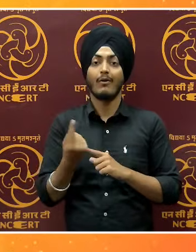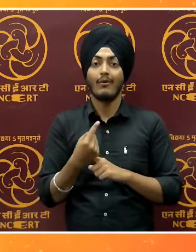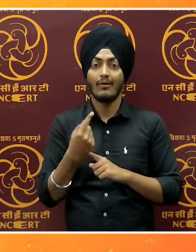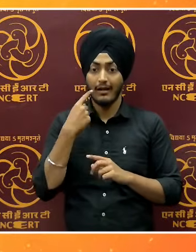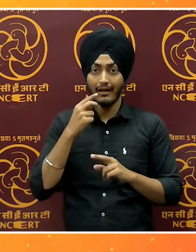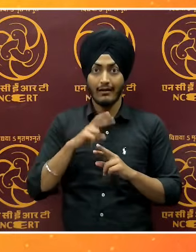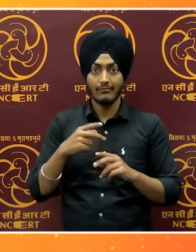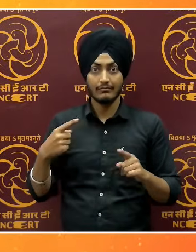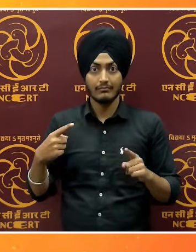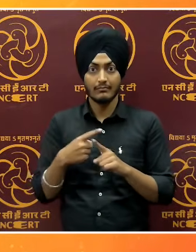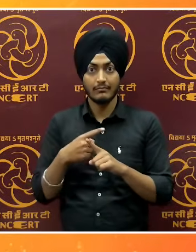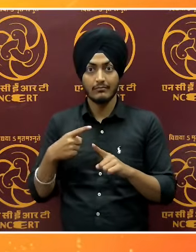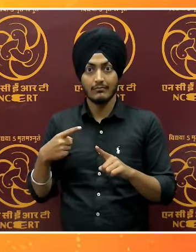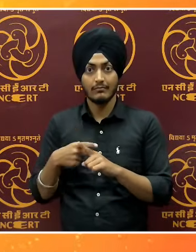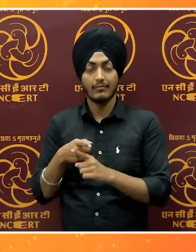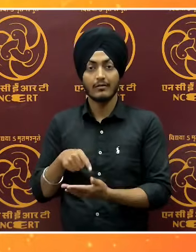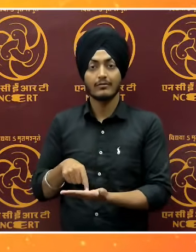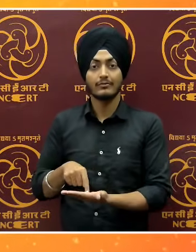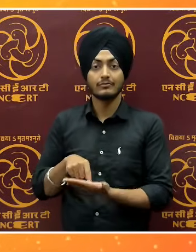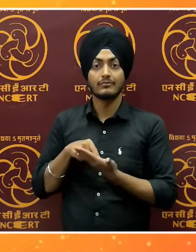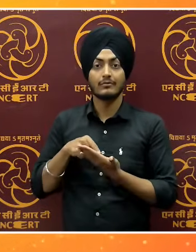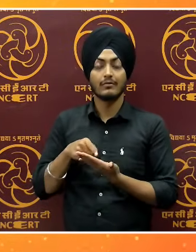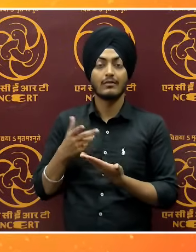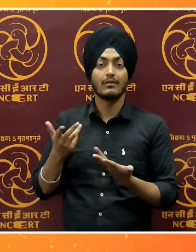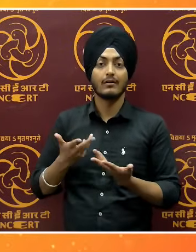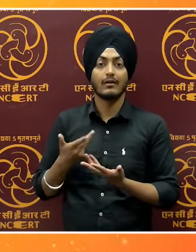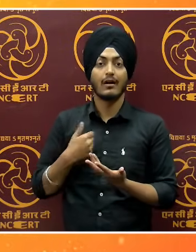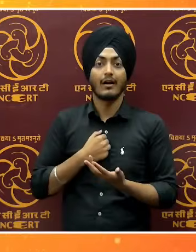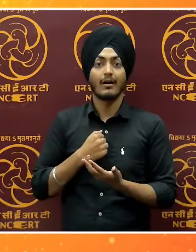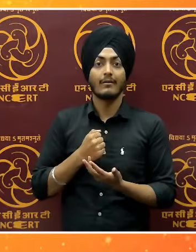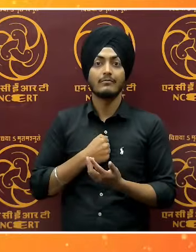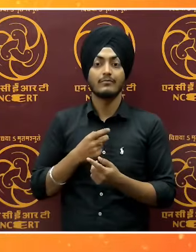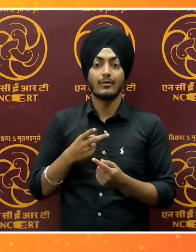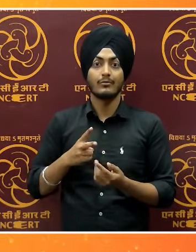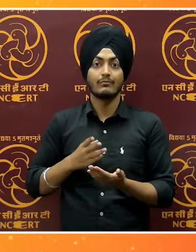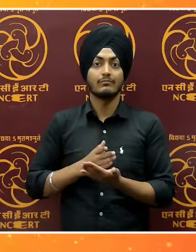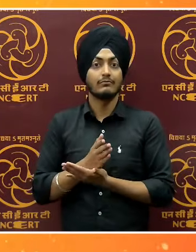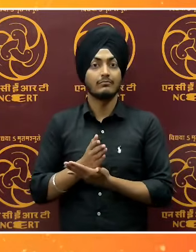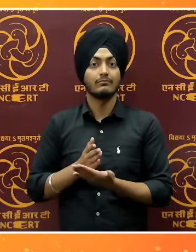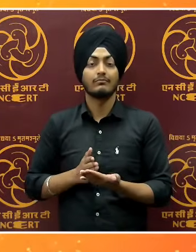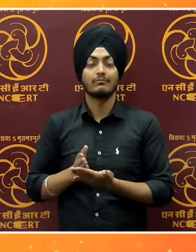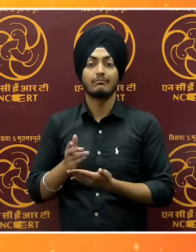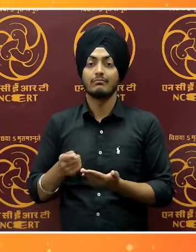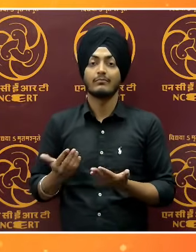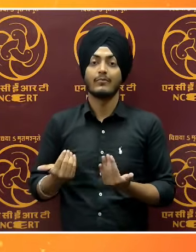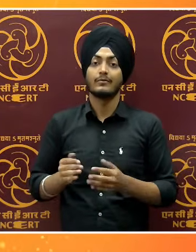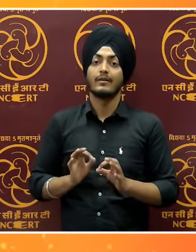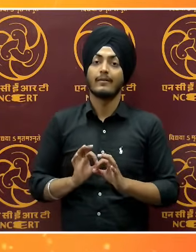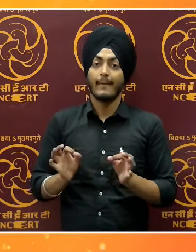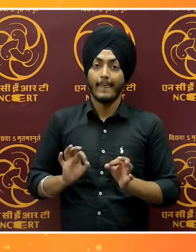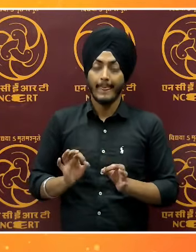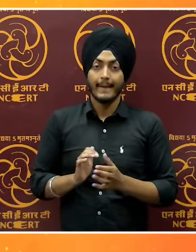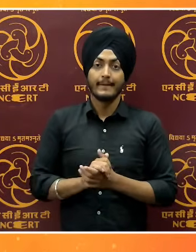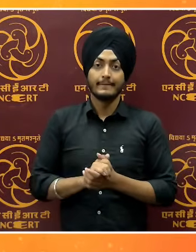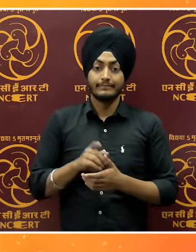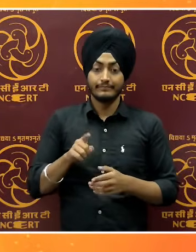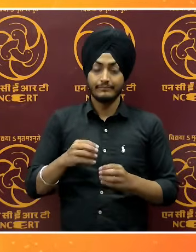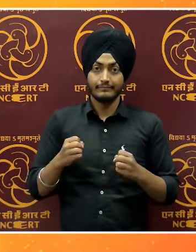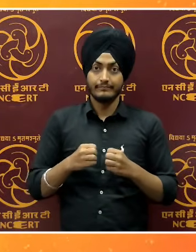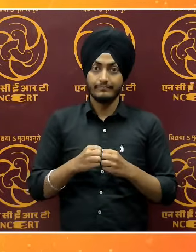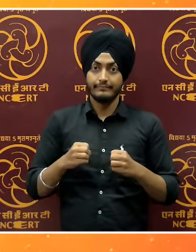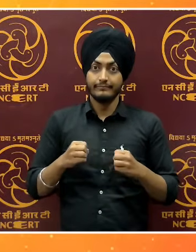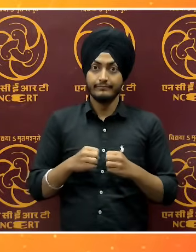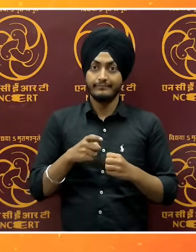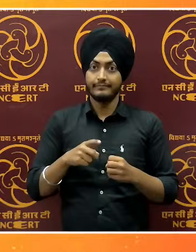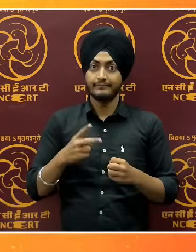intersect, then it will show the magnetic field is in two directions. So this is not possible. So the magnetic